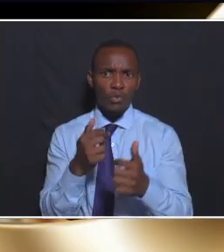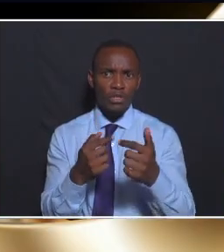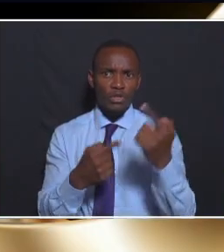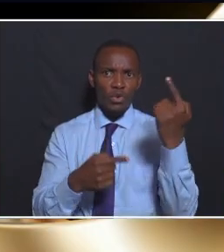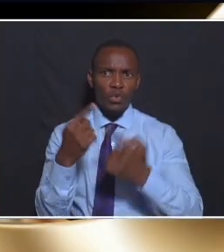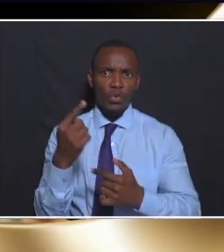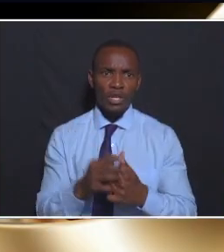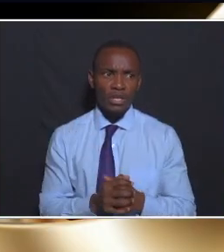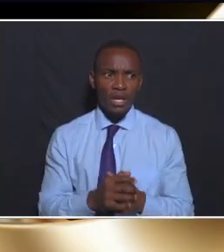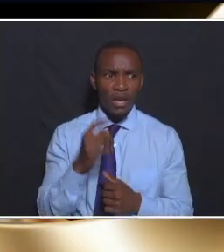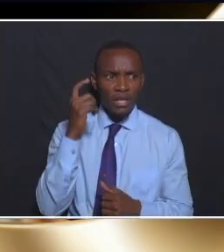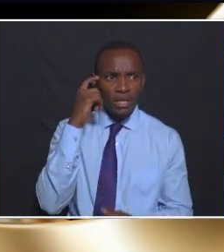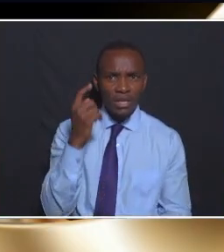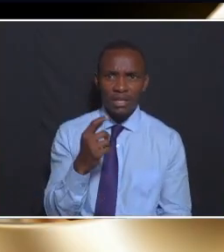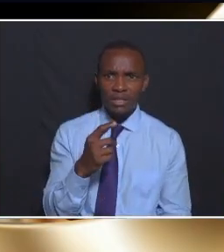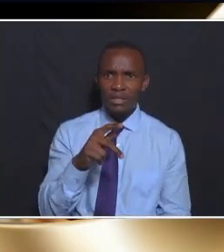Parasite.